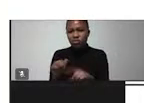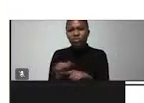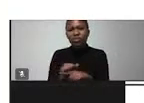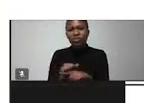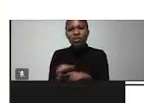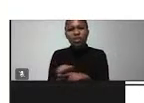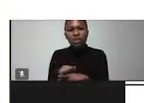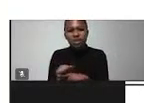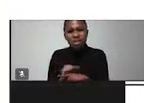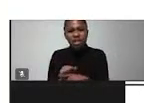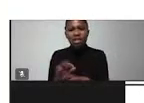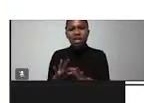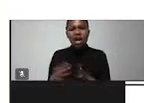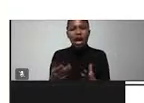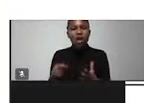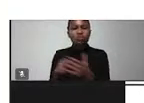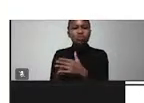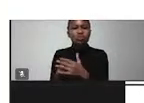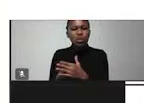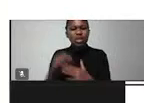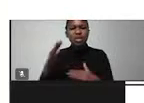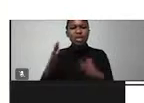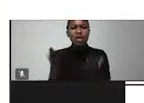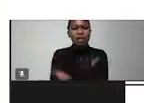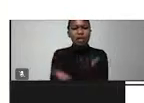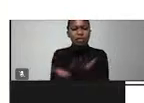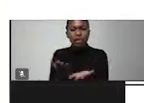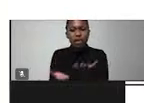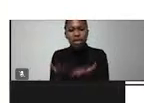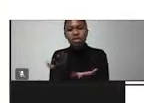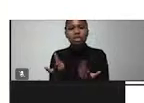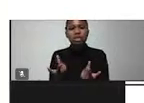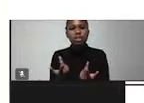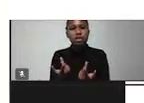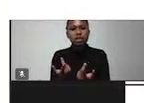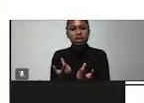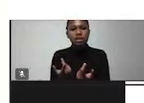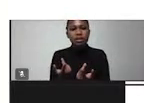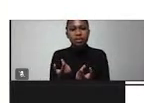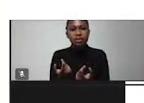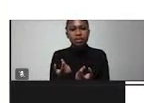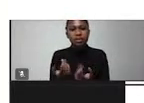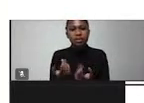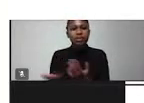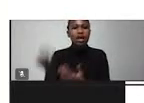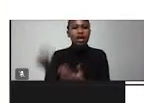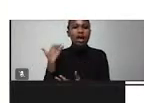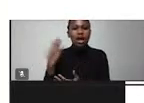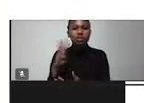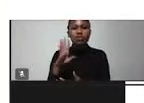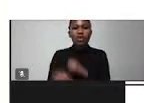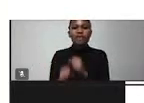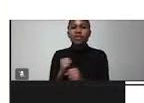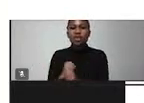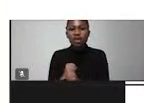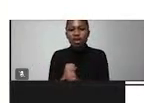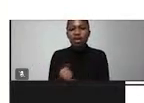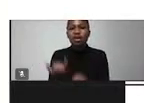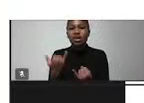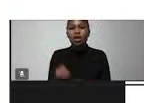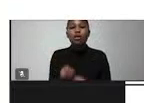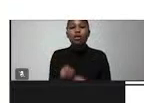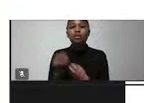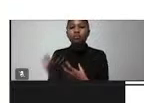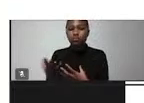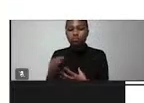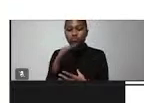our trade balance, there's definitely a trade surplus in the last 4 to 5 years. And our export figures has been affected